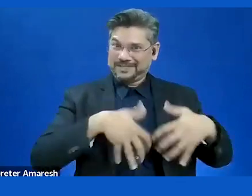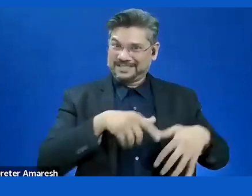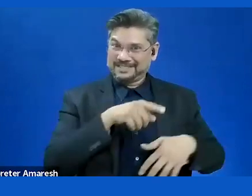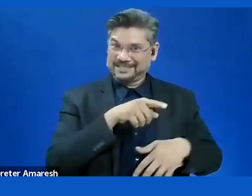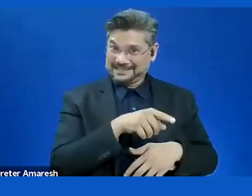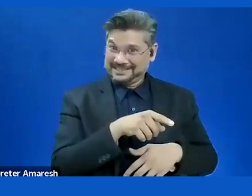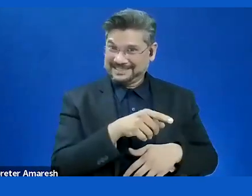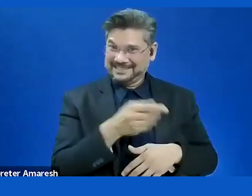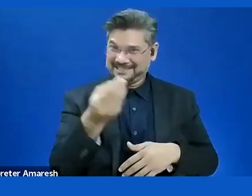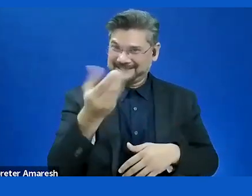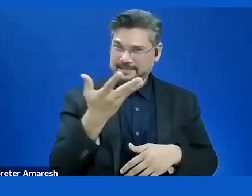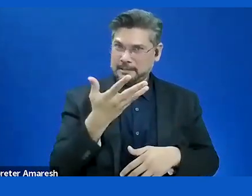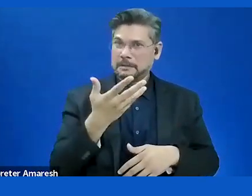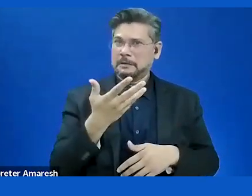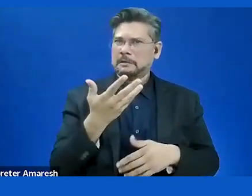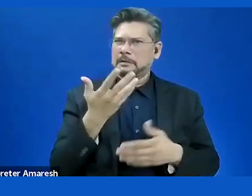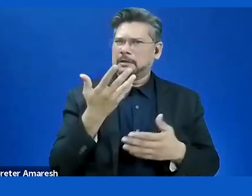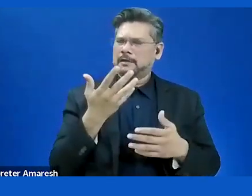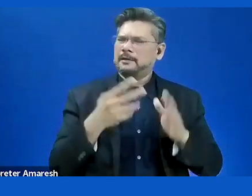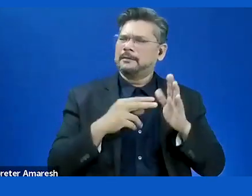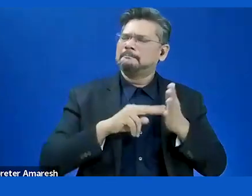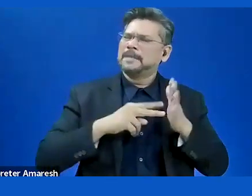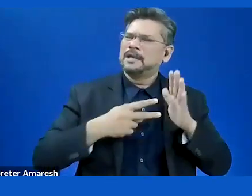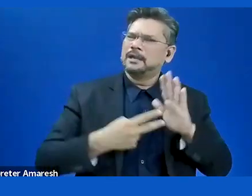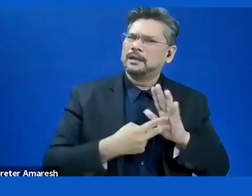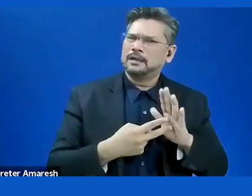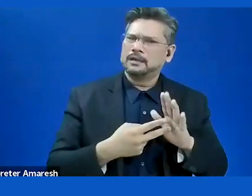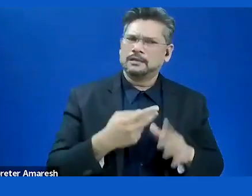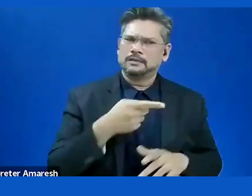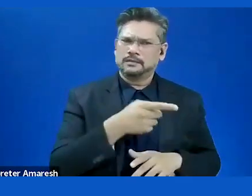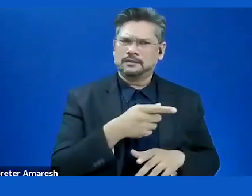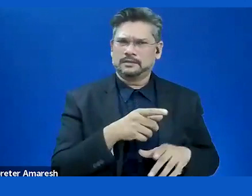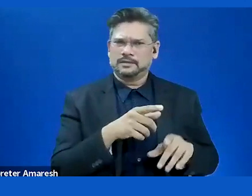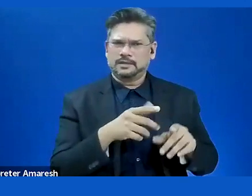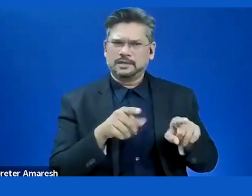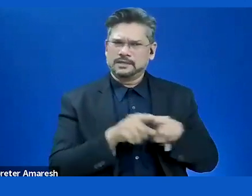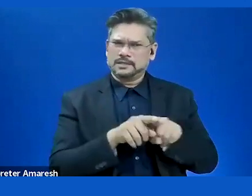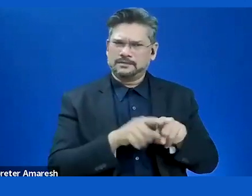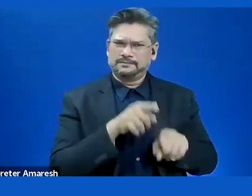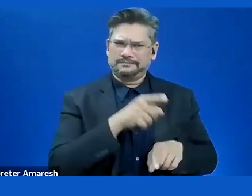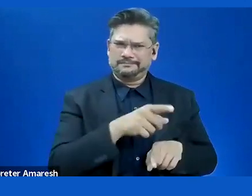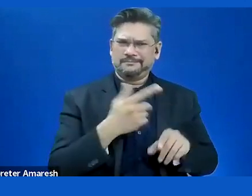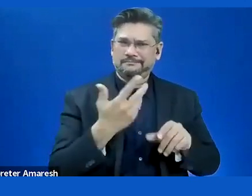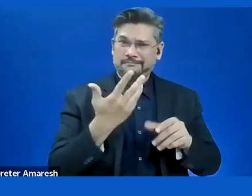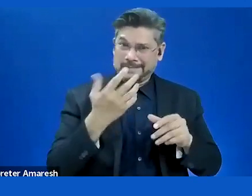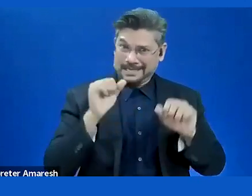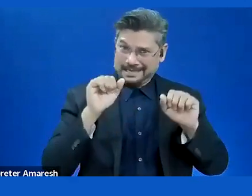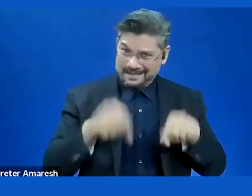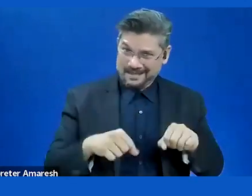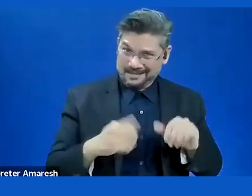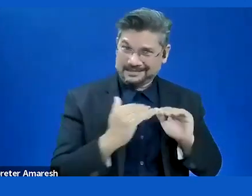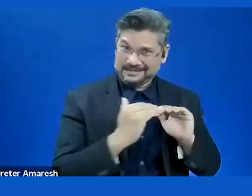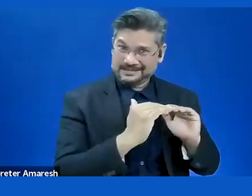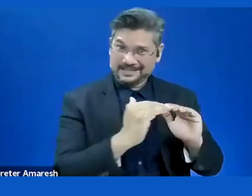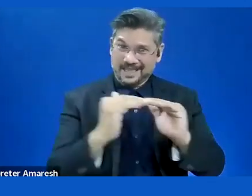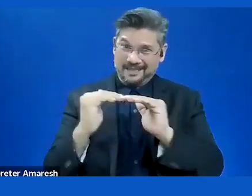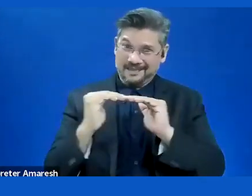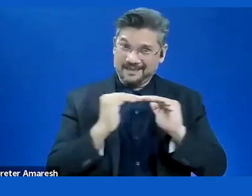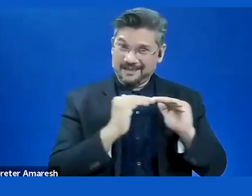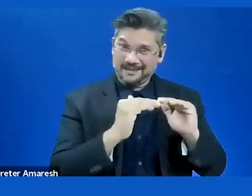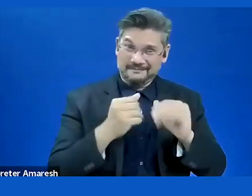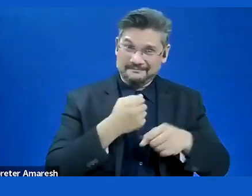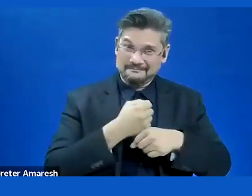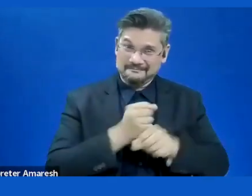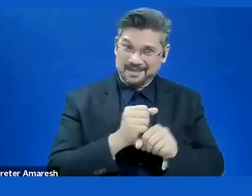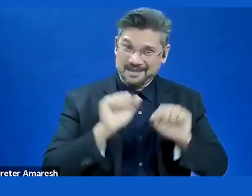more of the standard they are up to at a tag to make a more